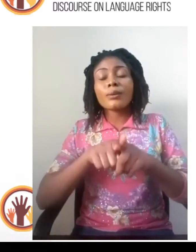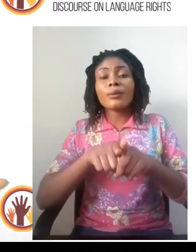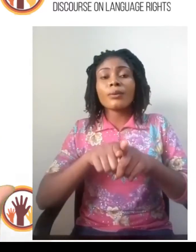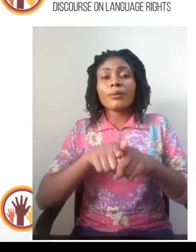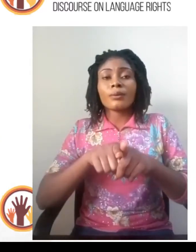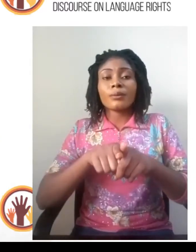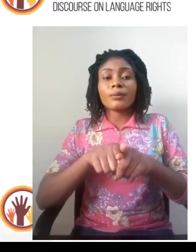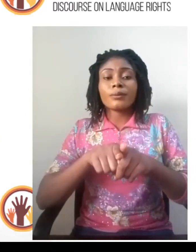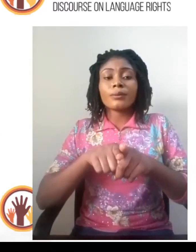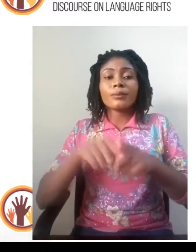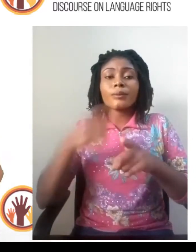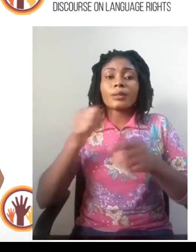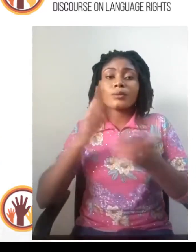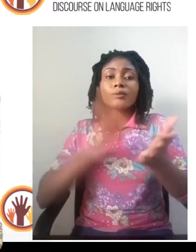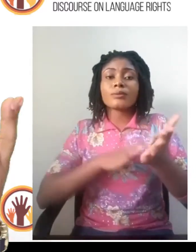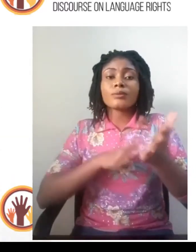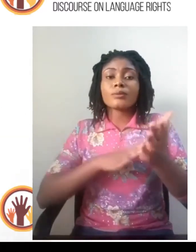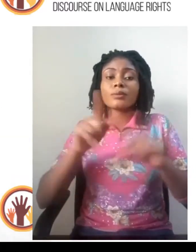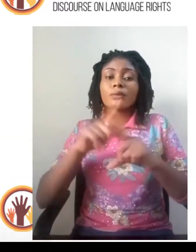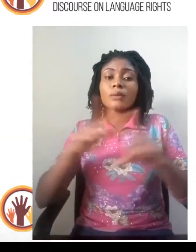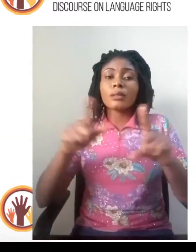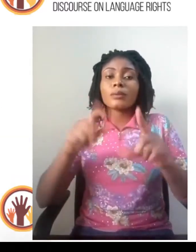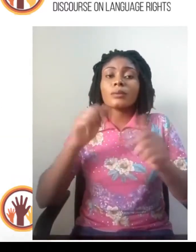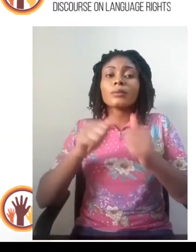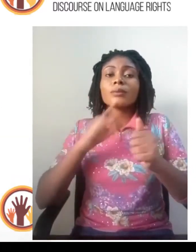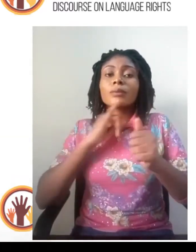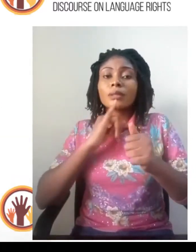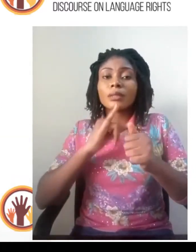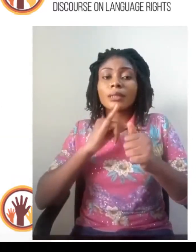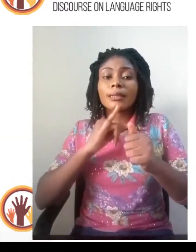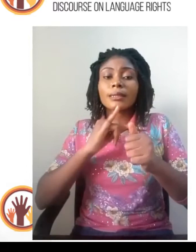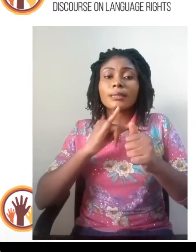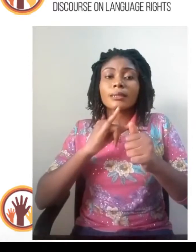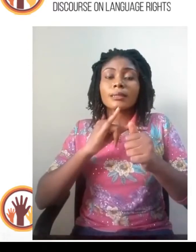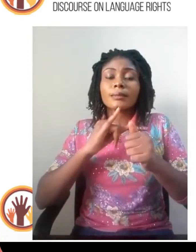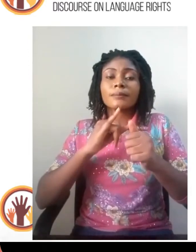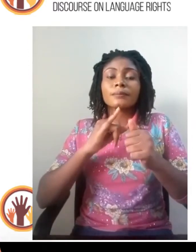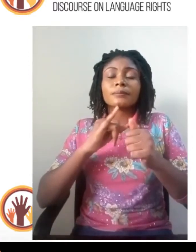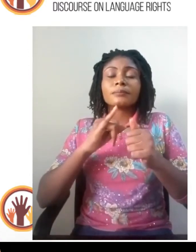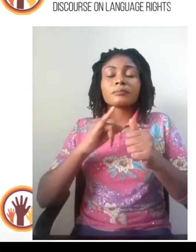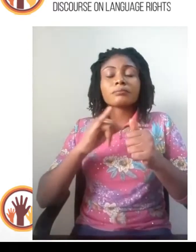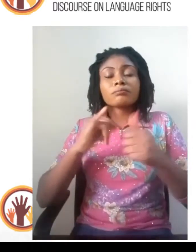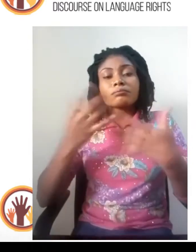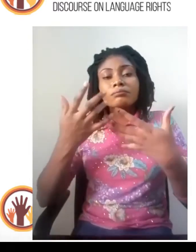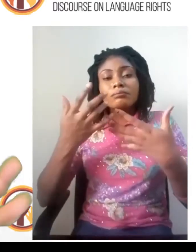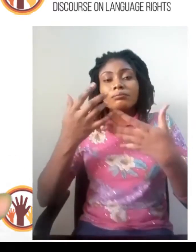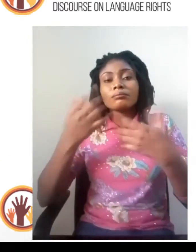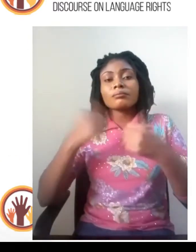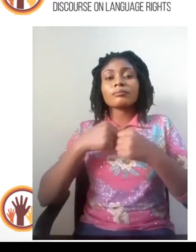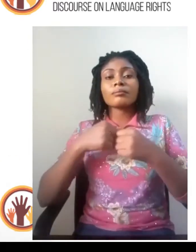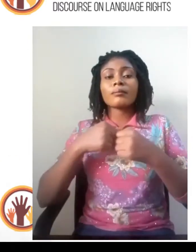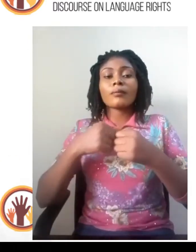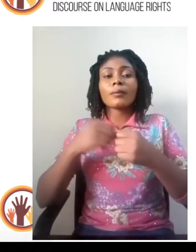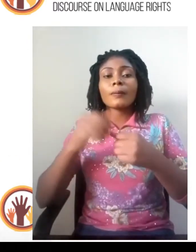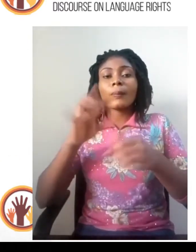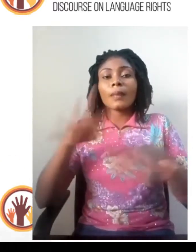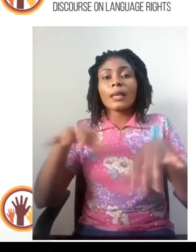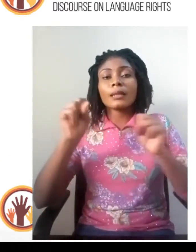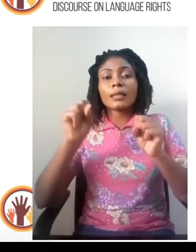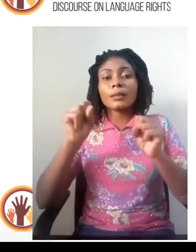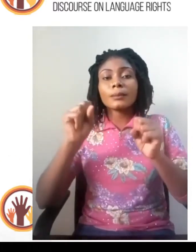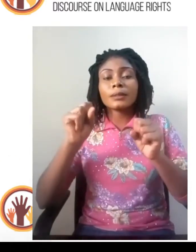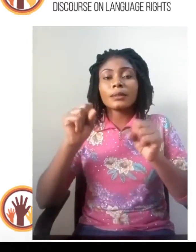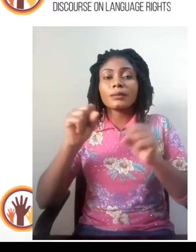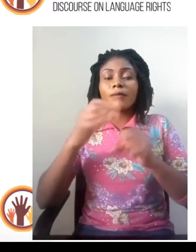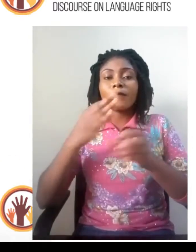is a creolized, according to some people, or an adapted form of the foreign sign language,